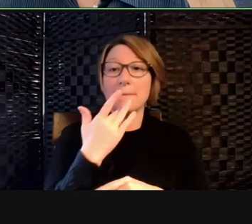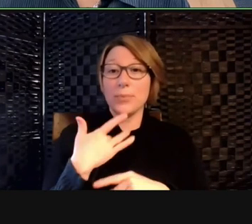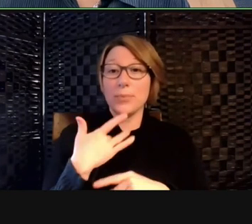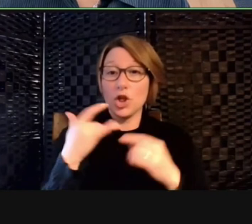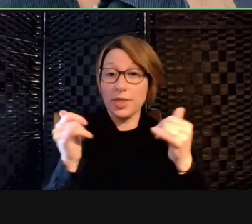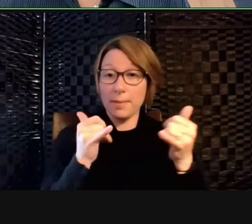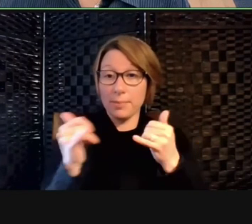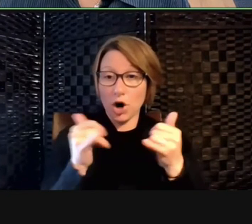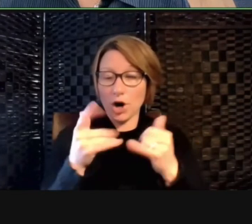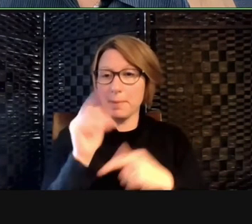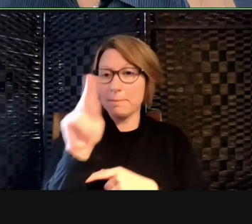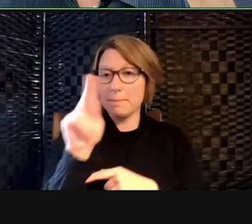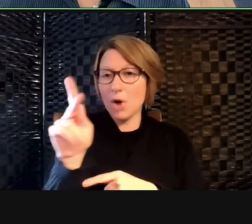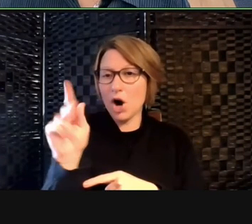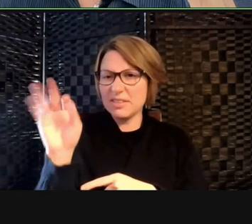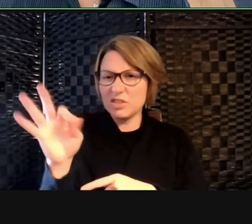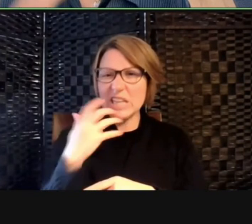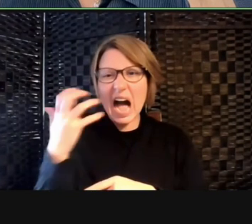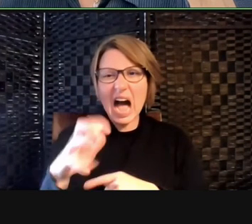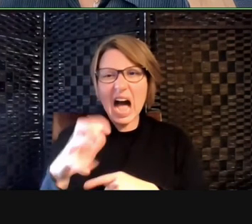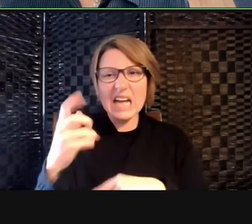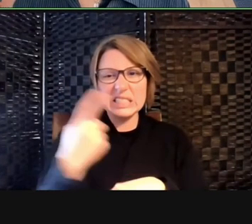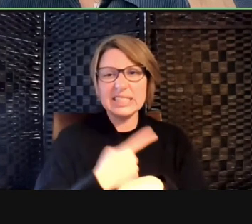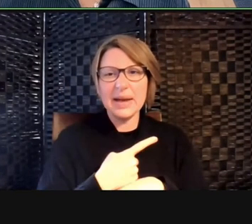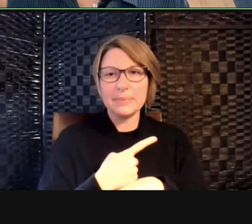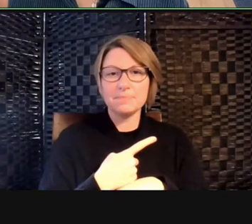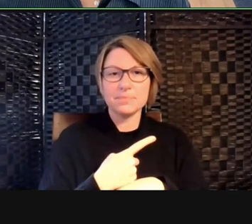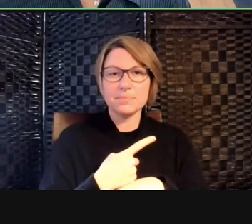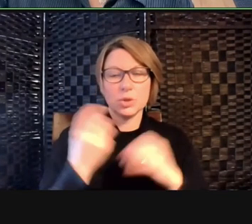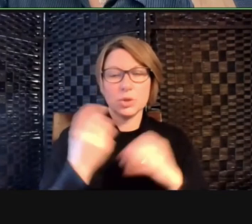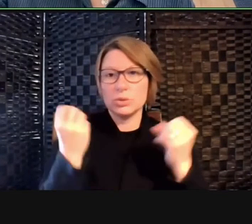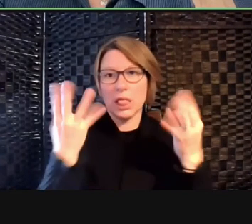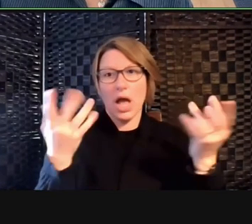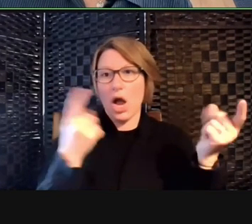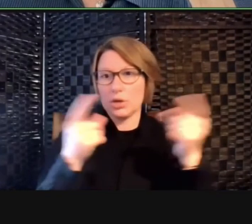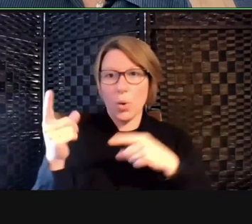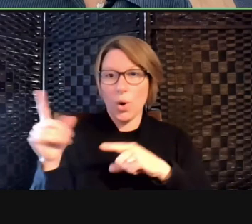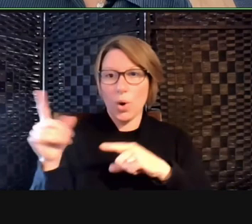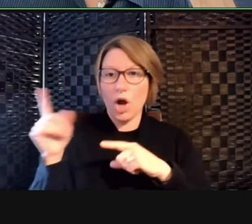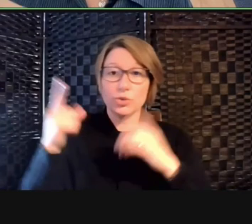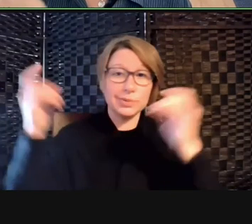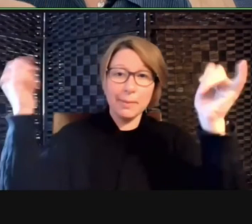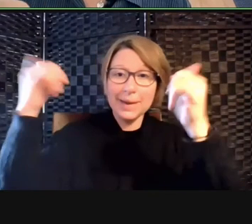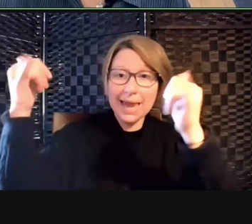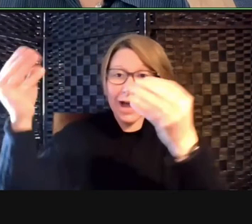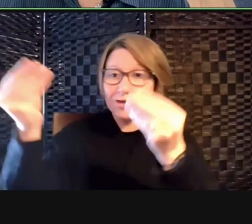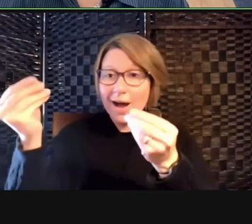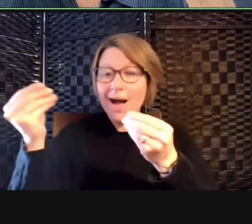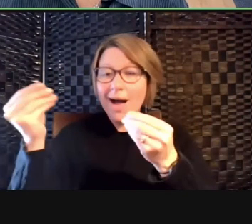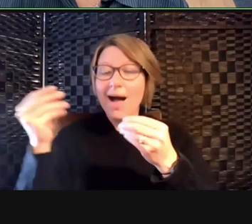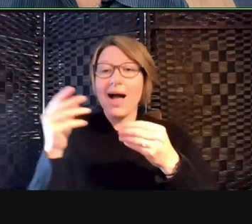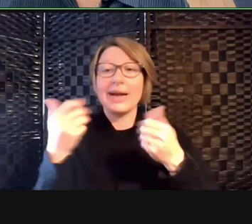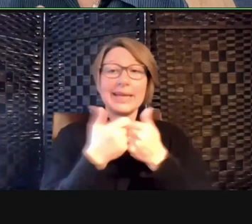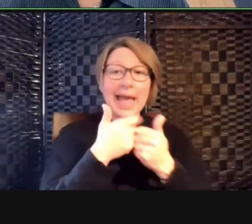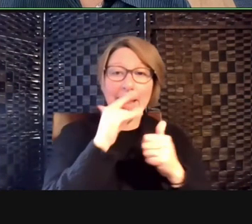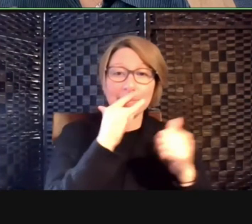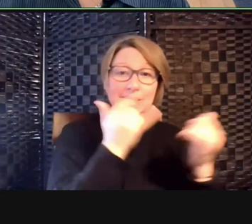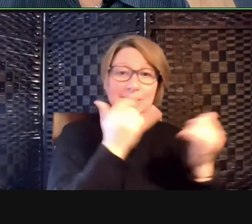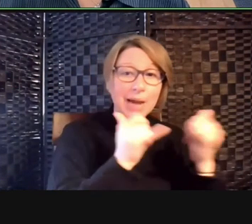San Francisco. It's a pretty hot day, and there was a lot of stuff going on. She had been playing over on the playground. There were some games the kids were all